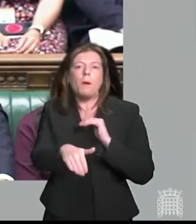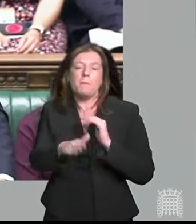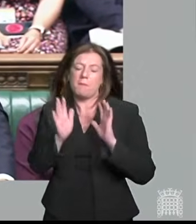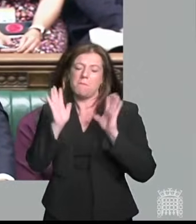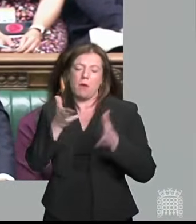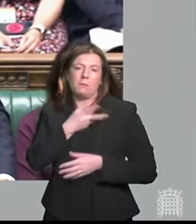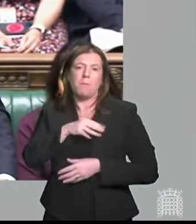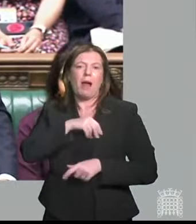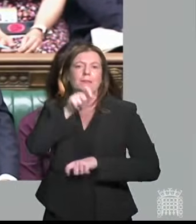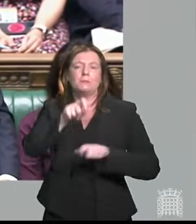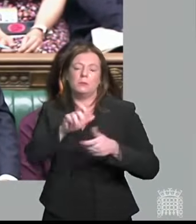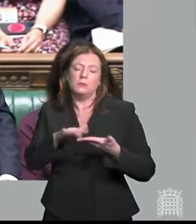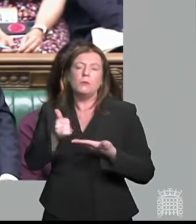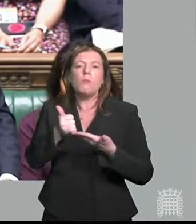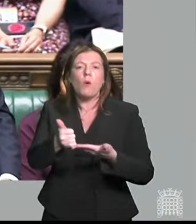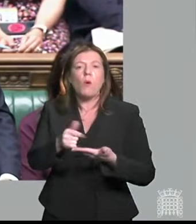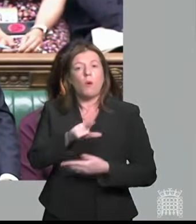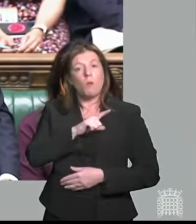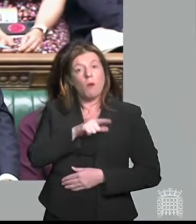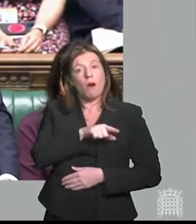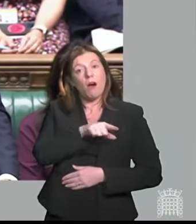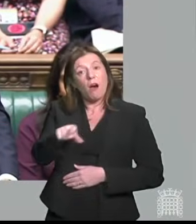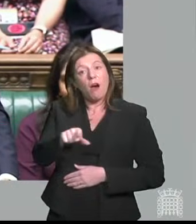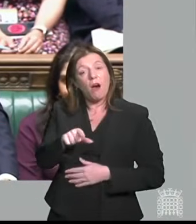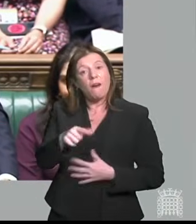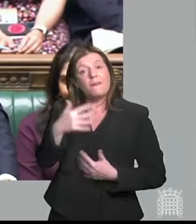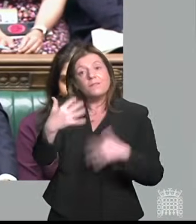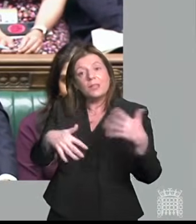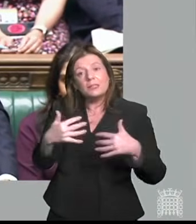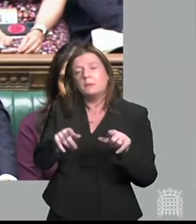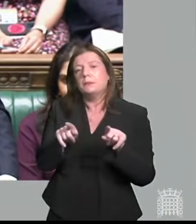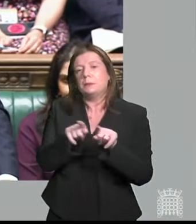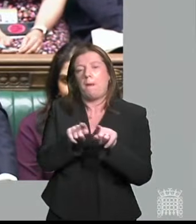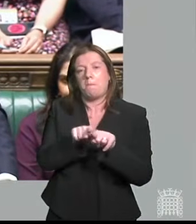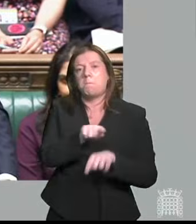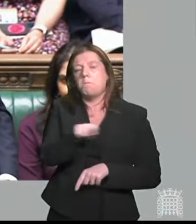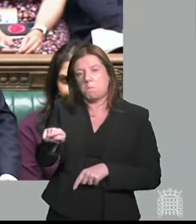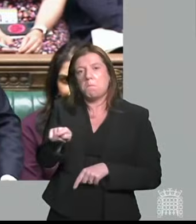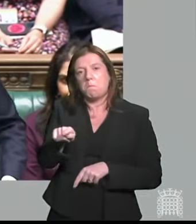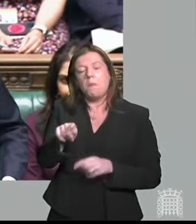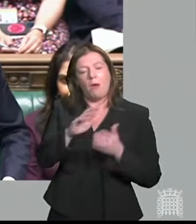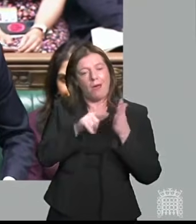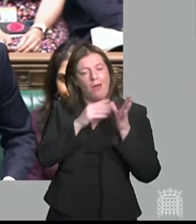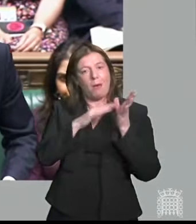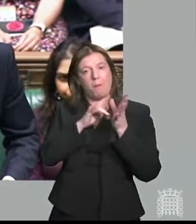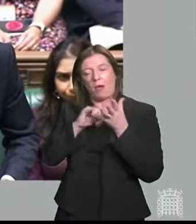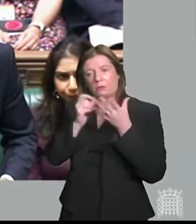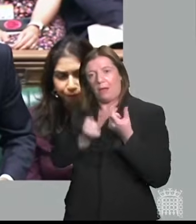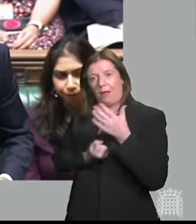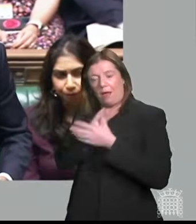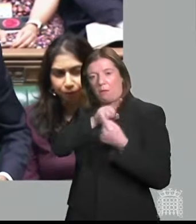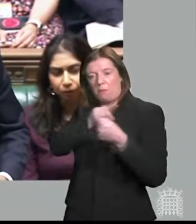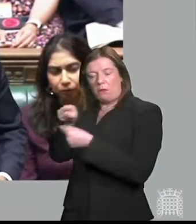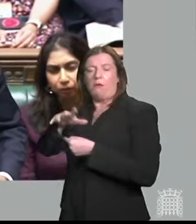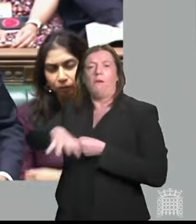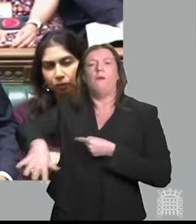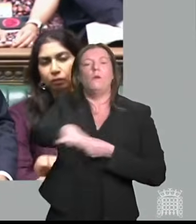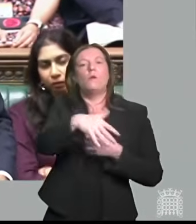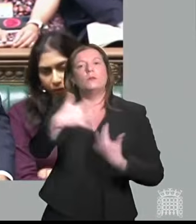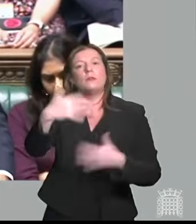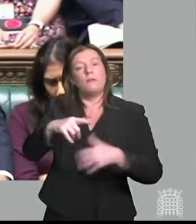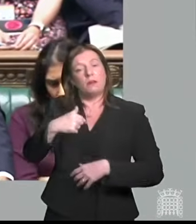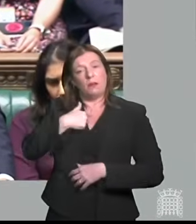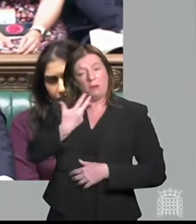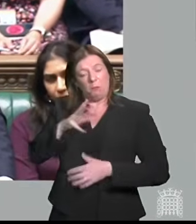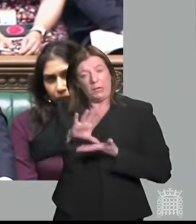support the Palestinian people because they are victims of Hamas too. And that is why we have provided a further £10 million in humanitarian